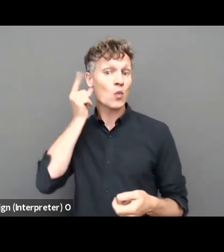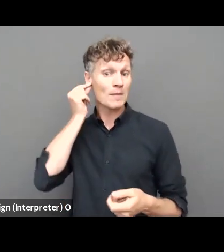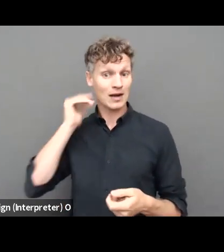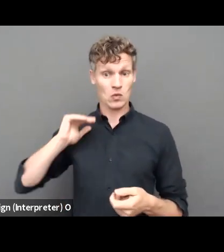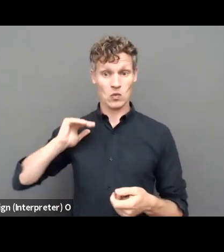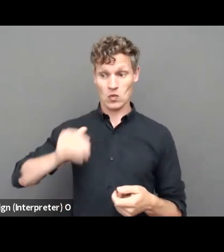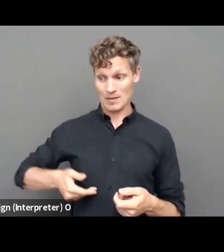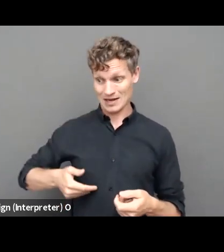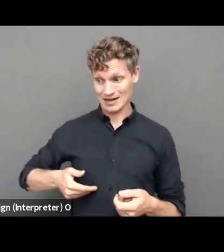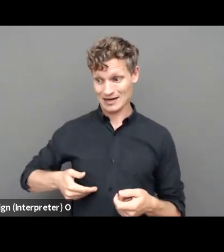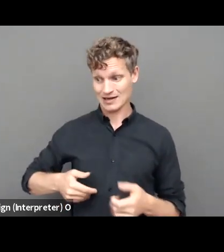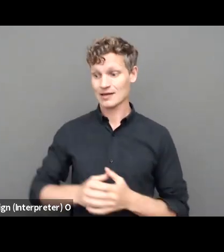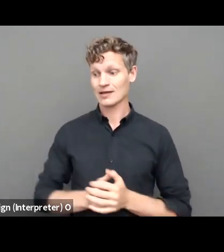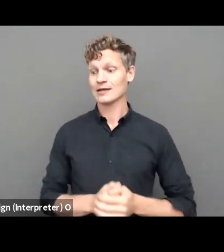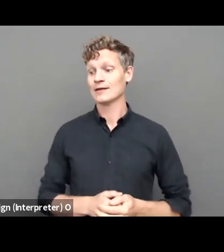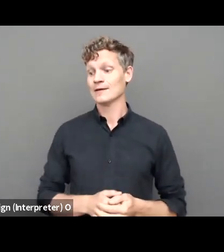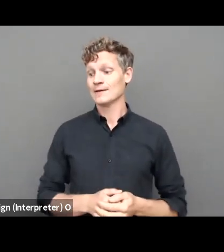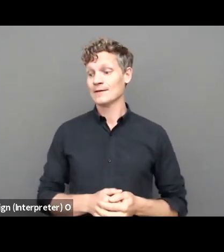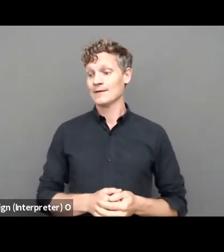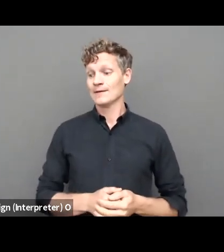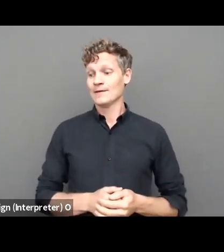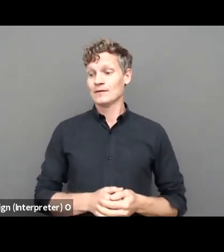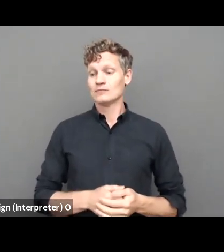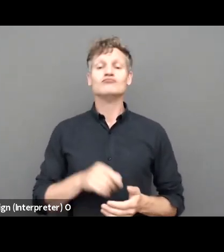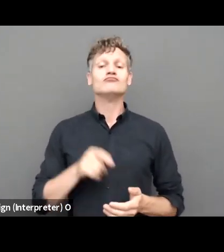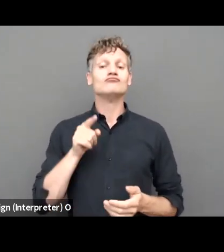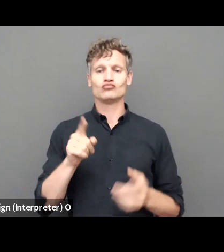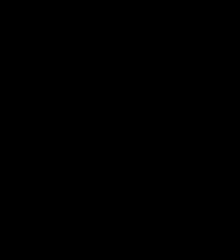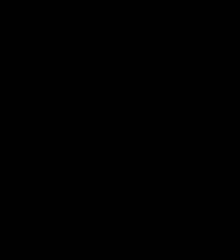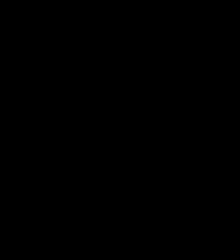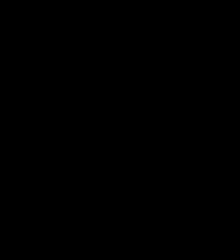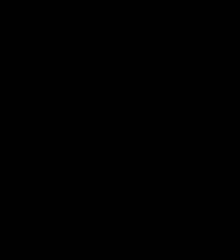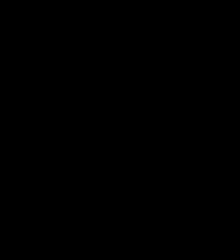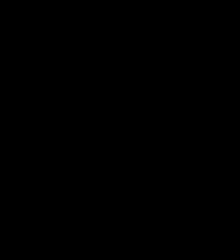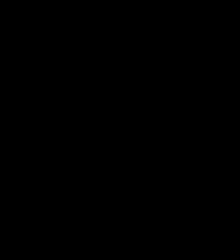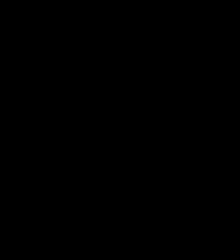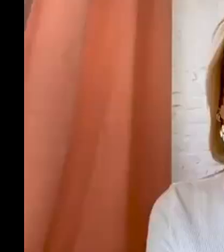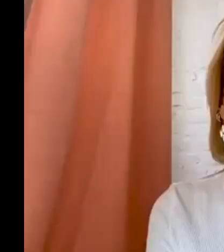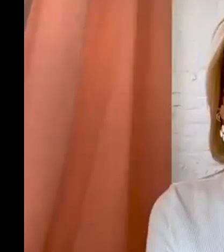closing remarks with this short video. Thank you so much.